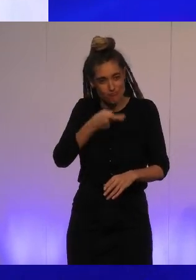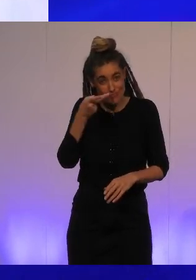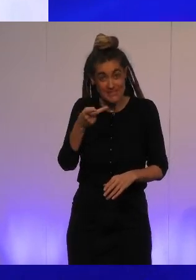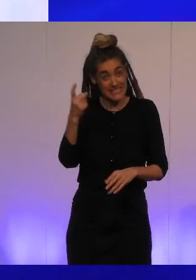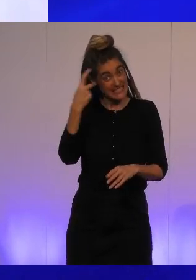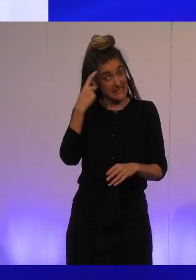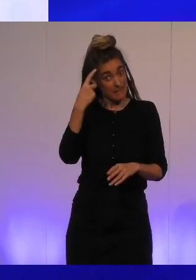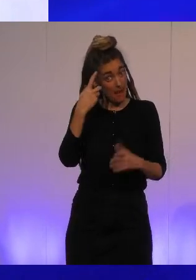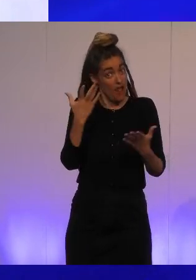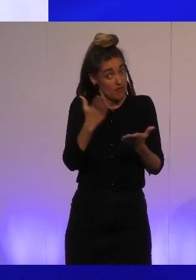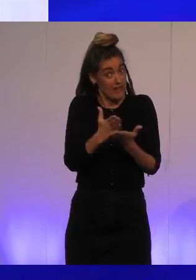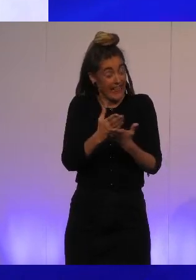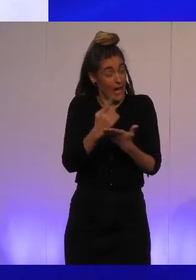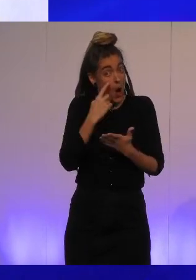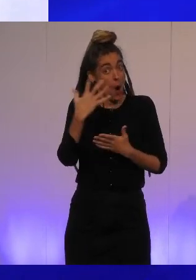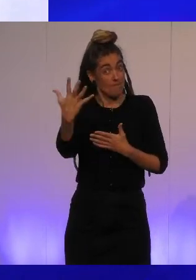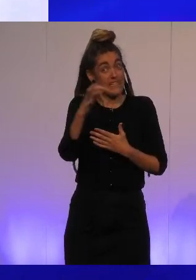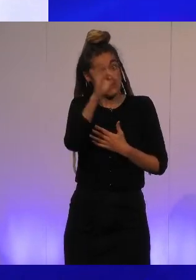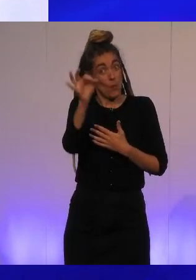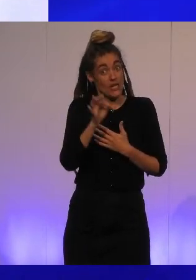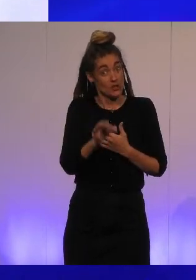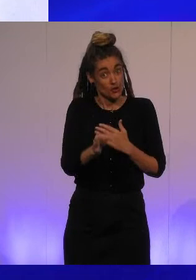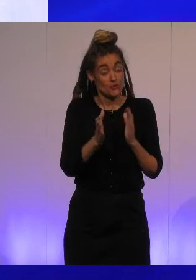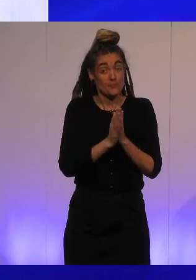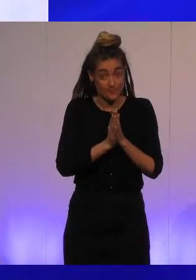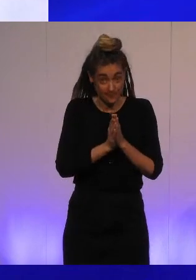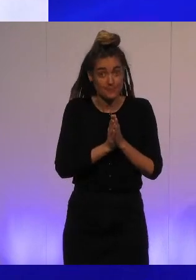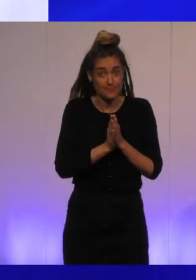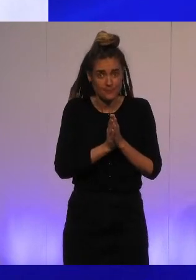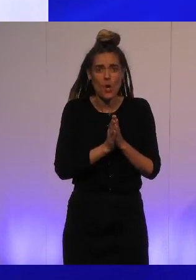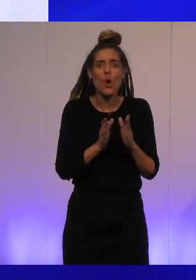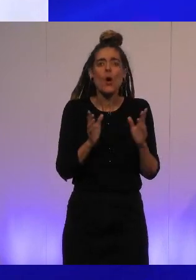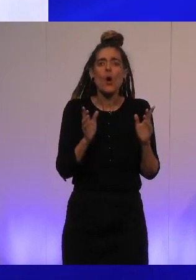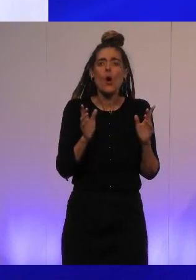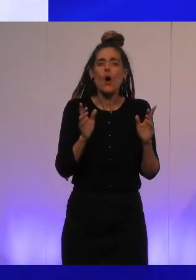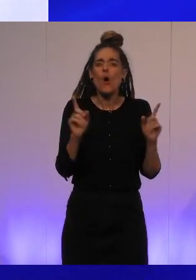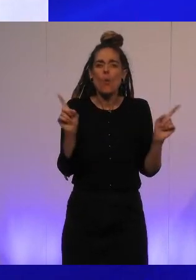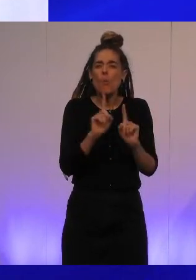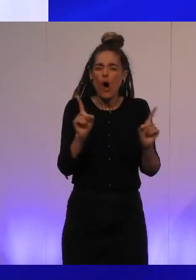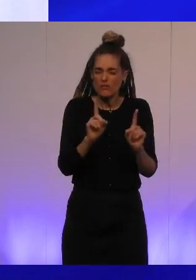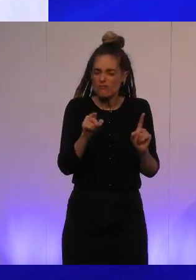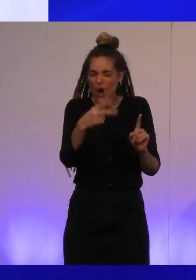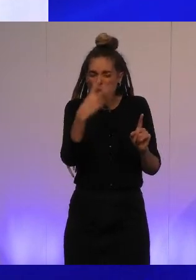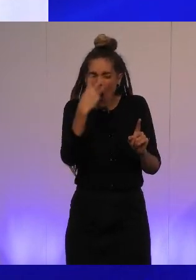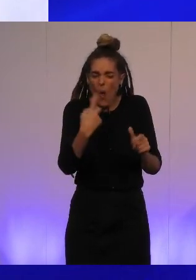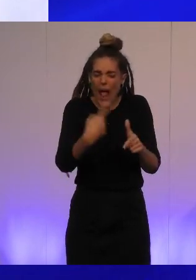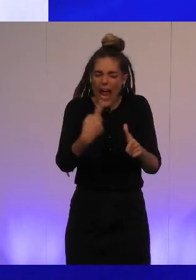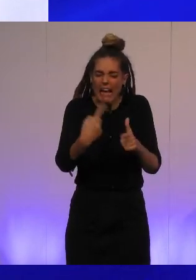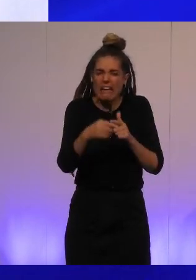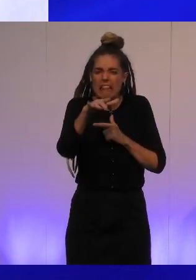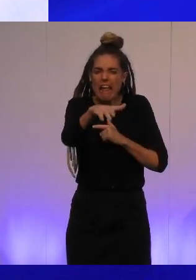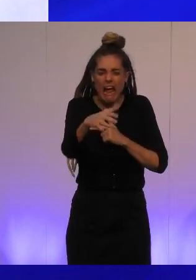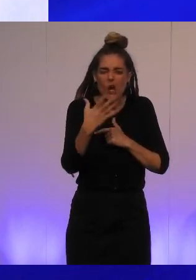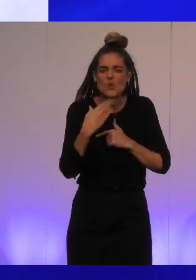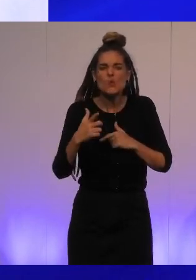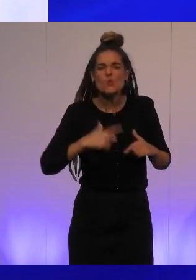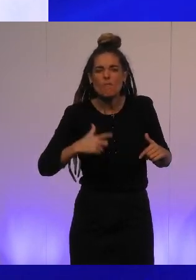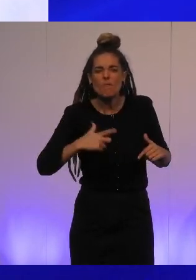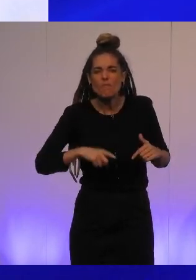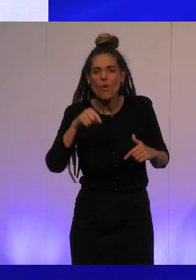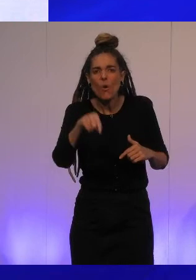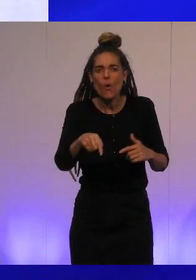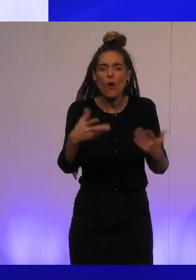sensible, obvious question, really, when you think about it. And it's, what is the old A&E going to be used for? Are there any thoughts about that